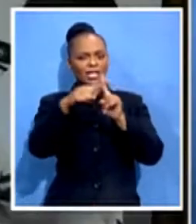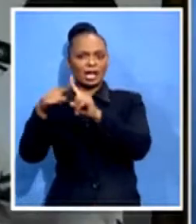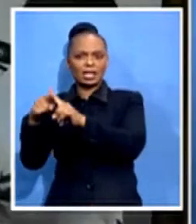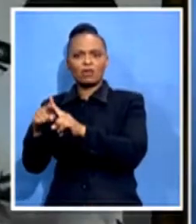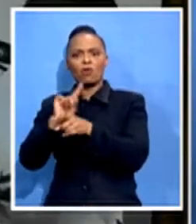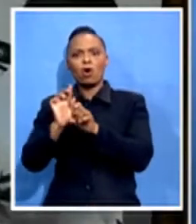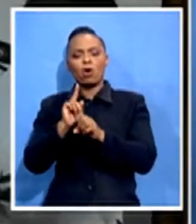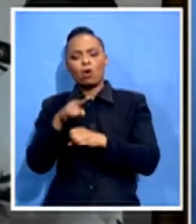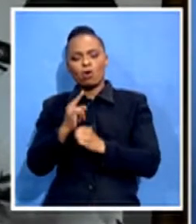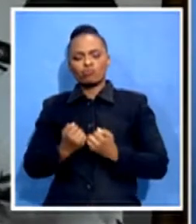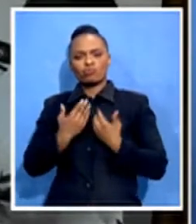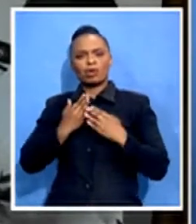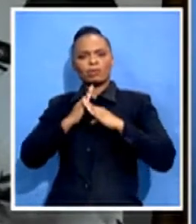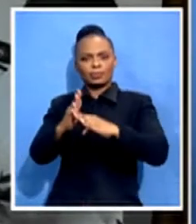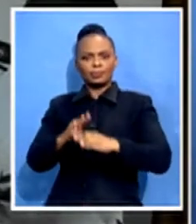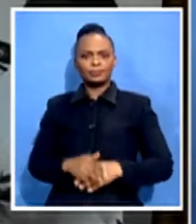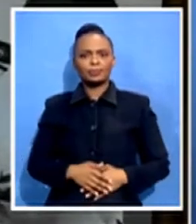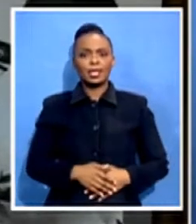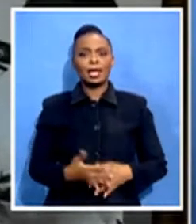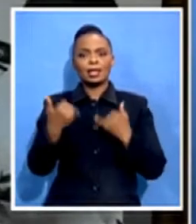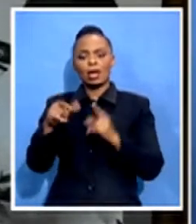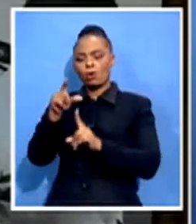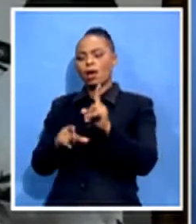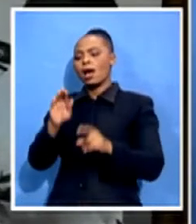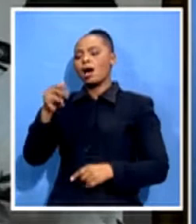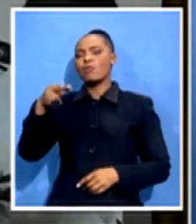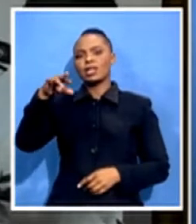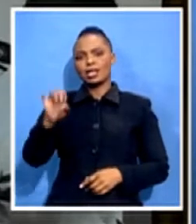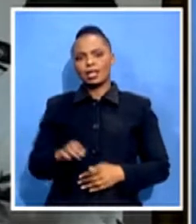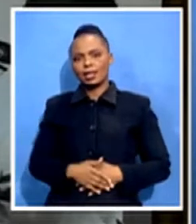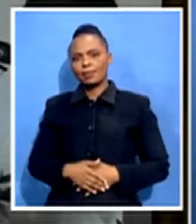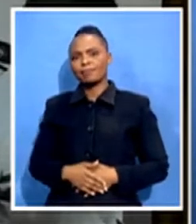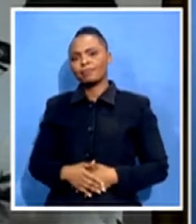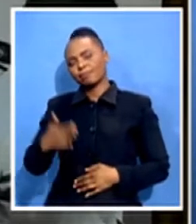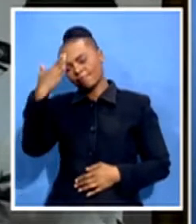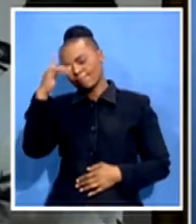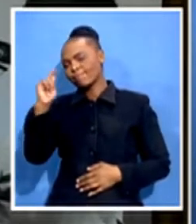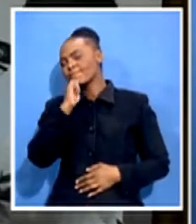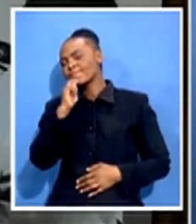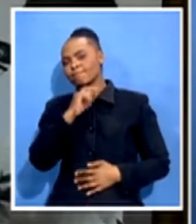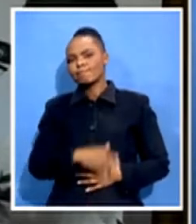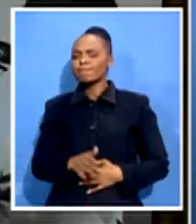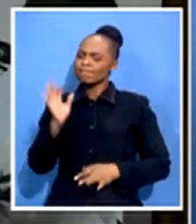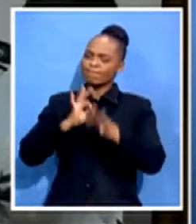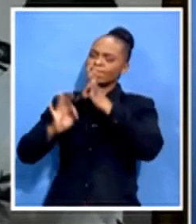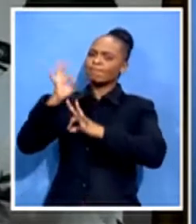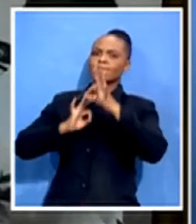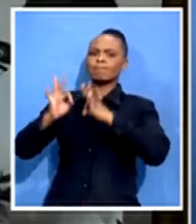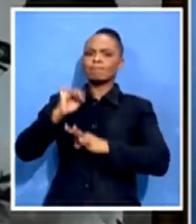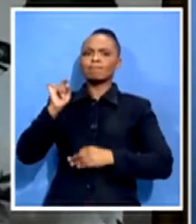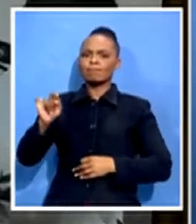reporter Abongile Jantjies. Abongile, a very good morning to you. Just let us know about where you are and how